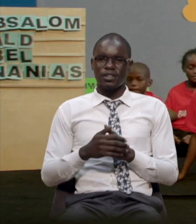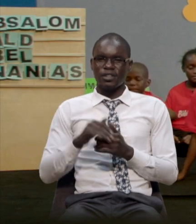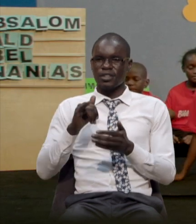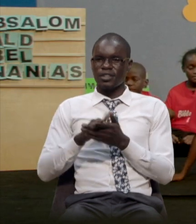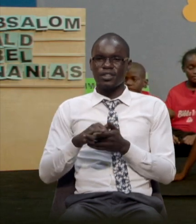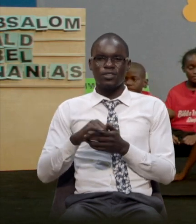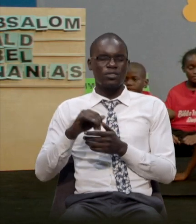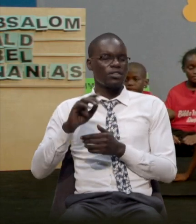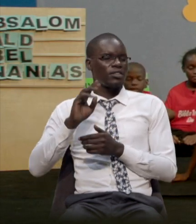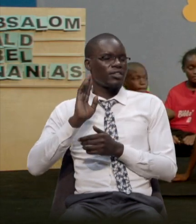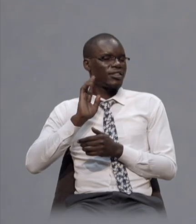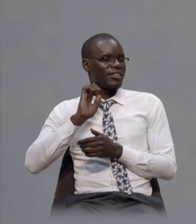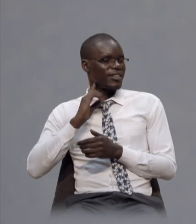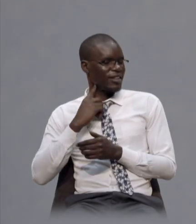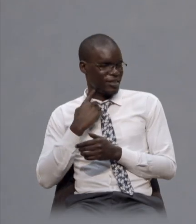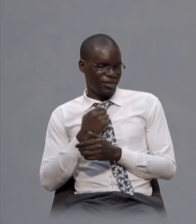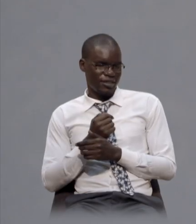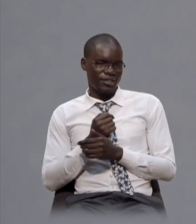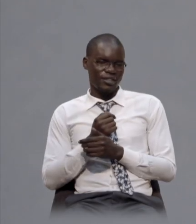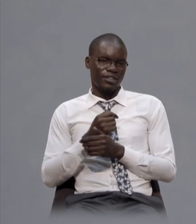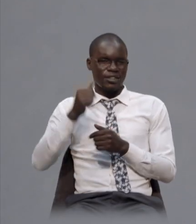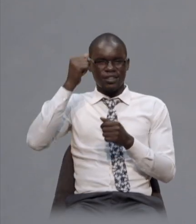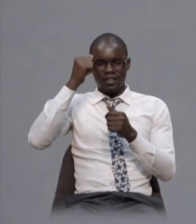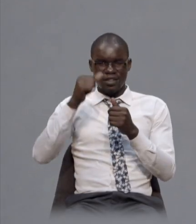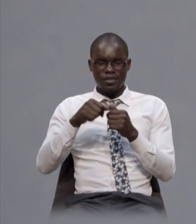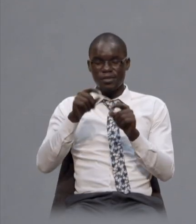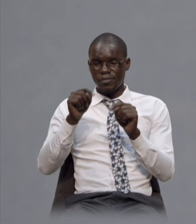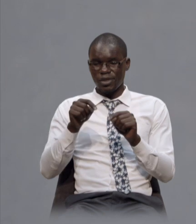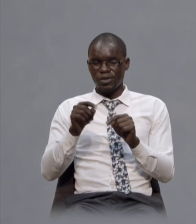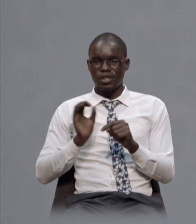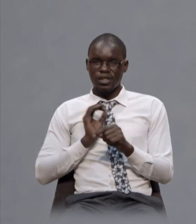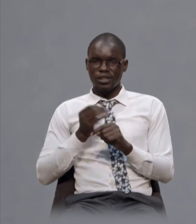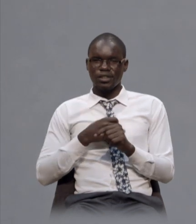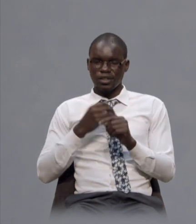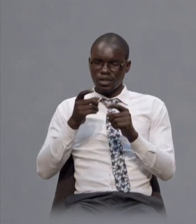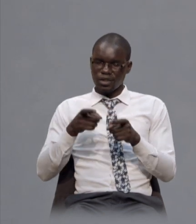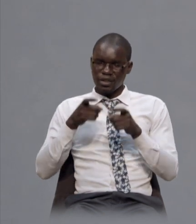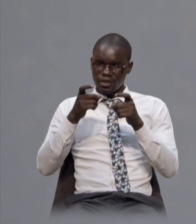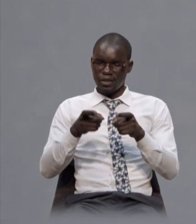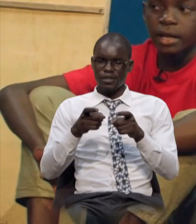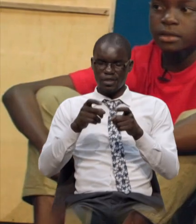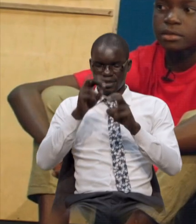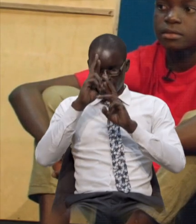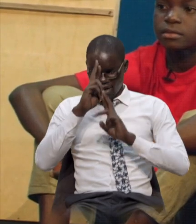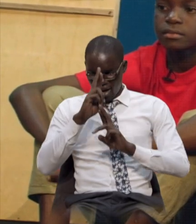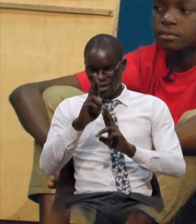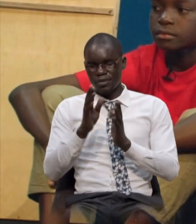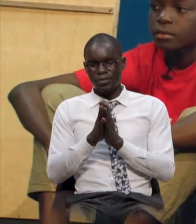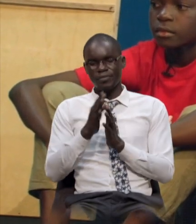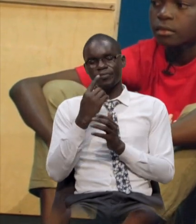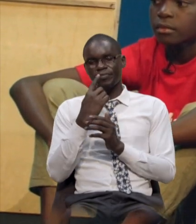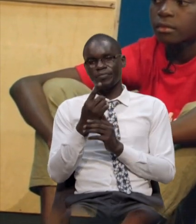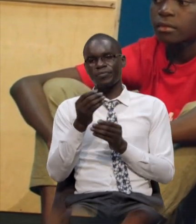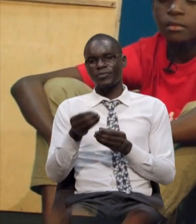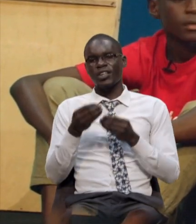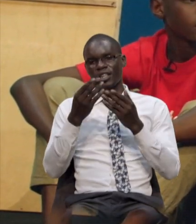was nice. Boys and girls, remember, today our treasure is respect. And we said we